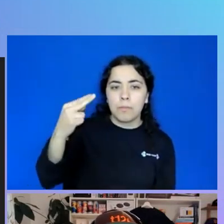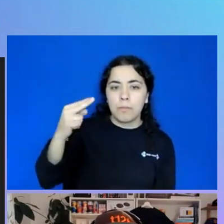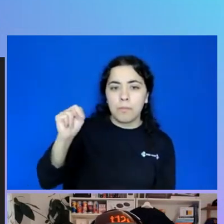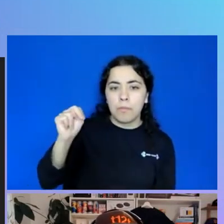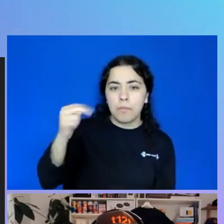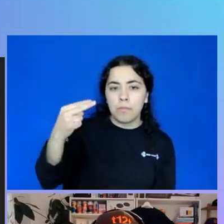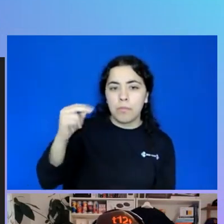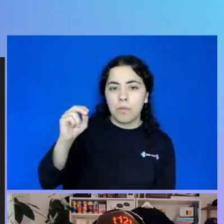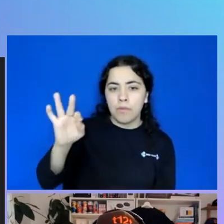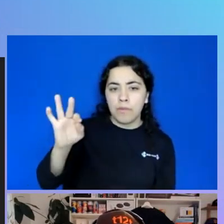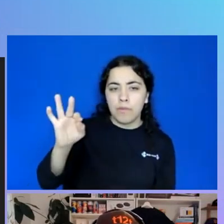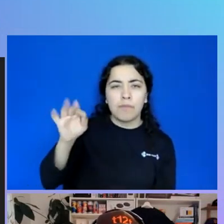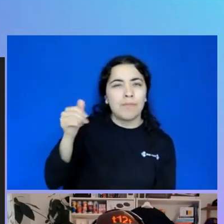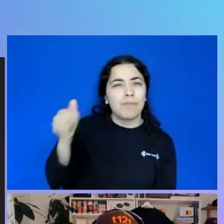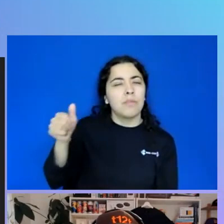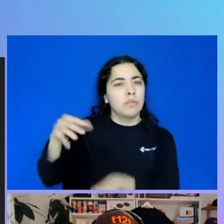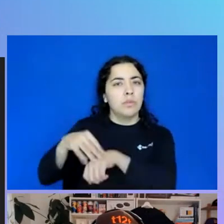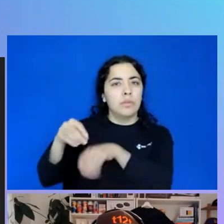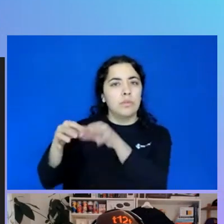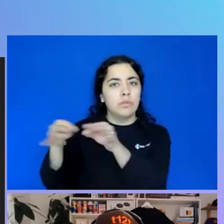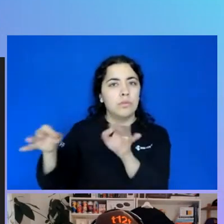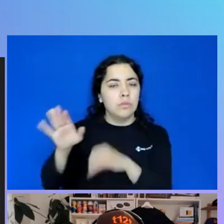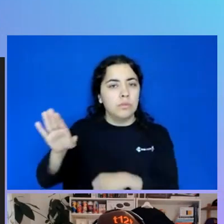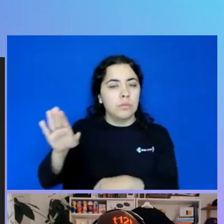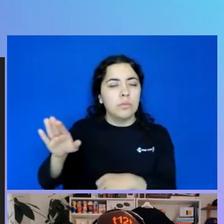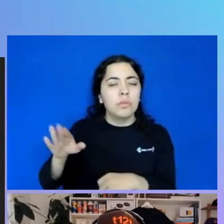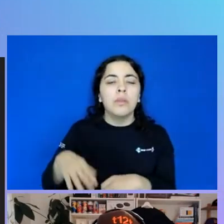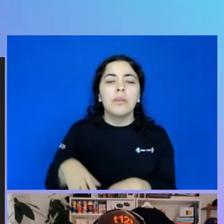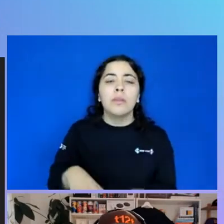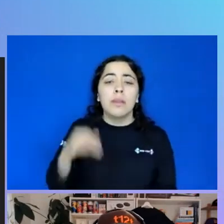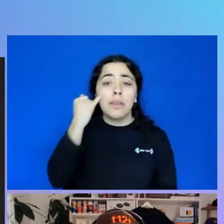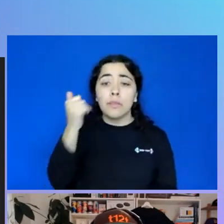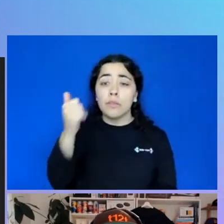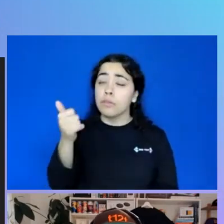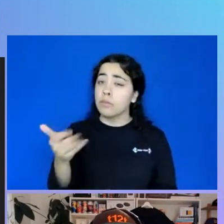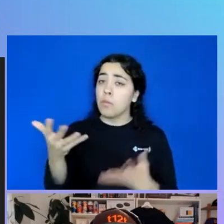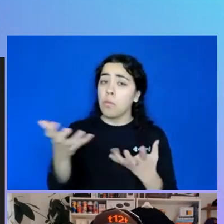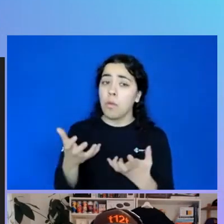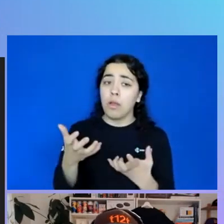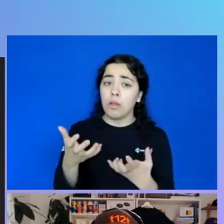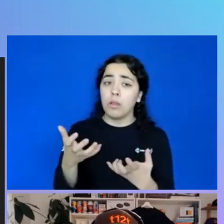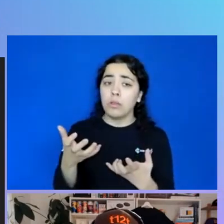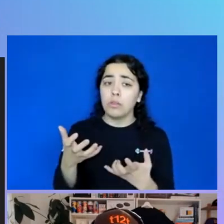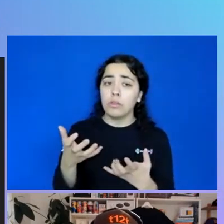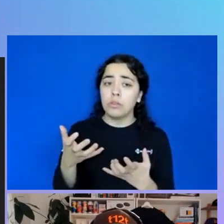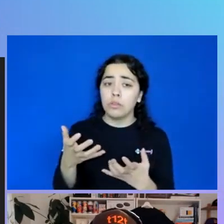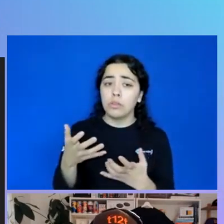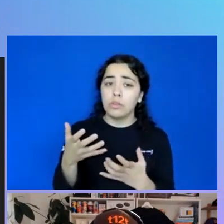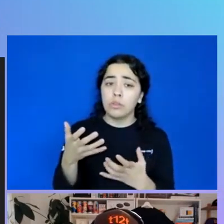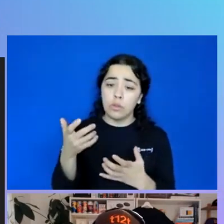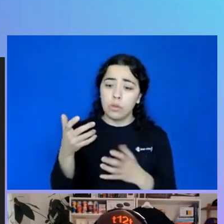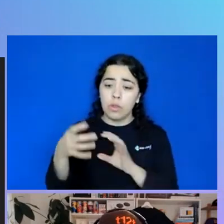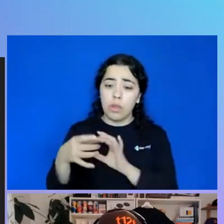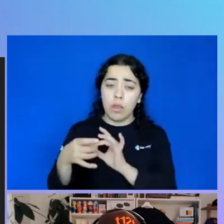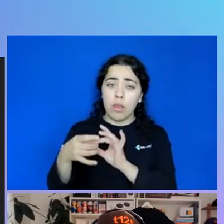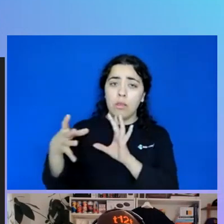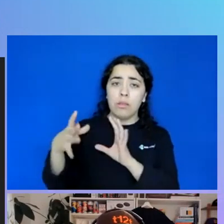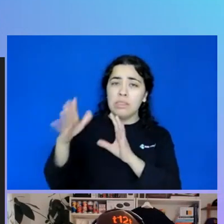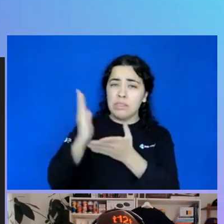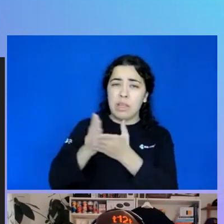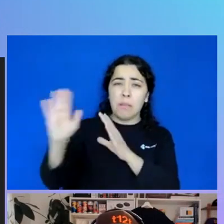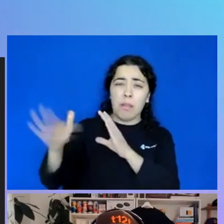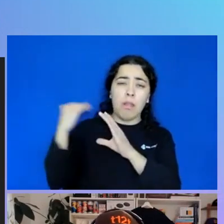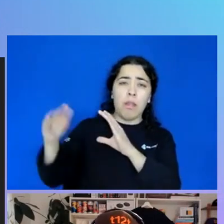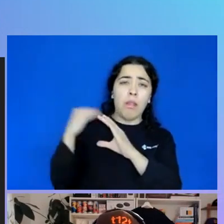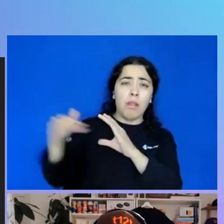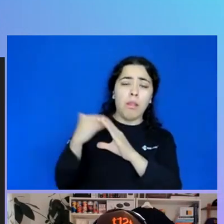which is in Swedish. And then it says, if you wish to subscribe from our newsletter, click, and here is unlinked. So